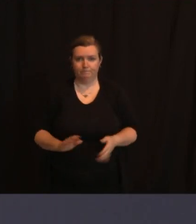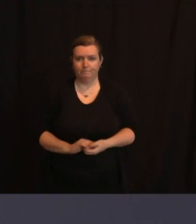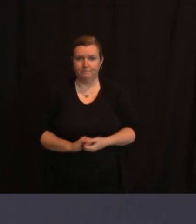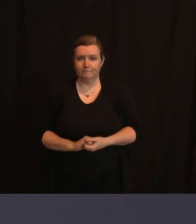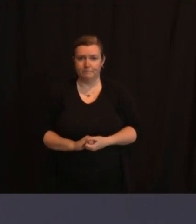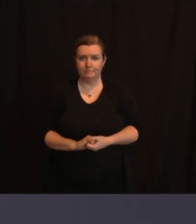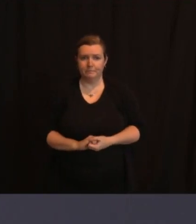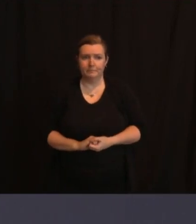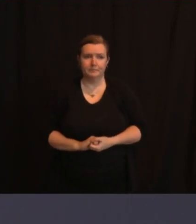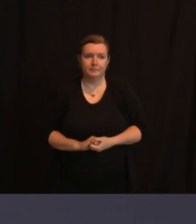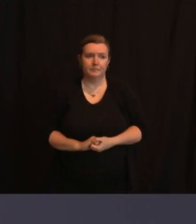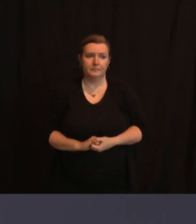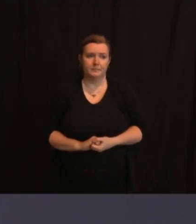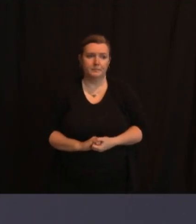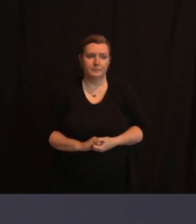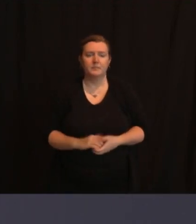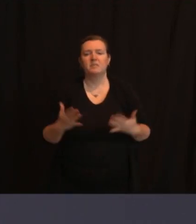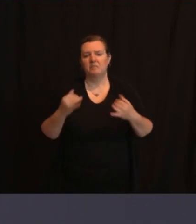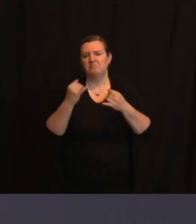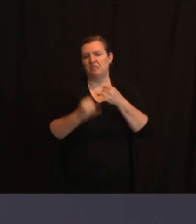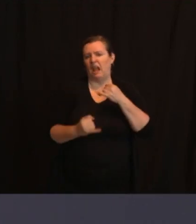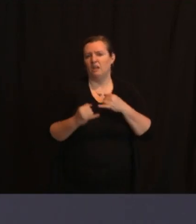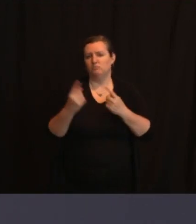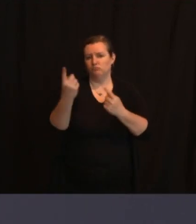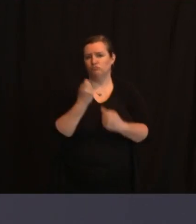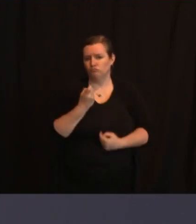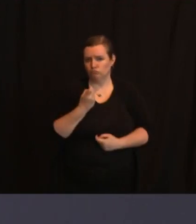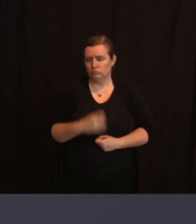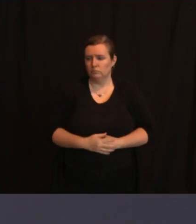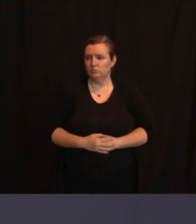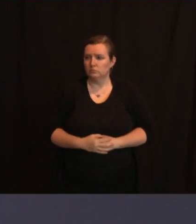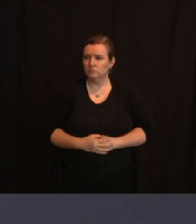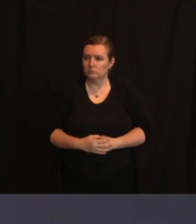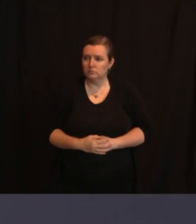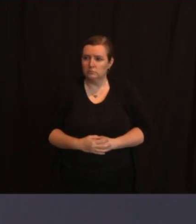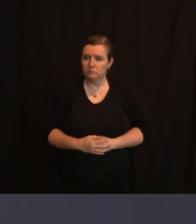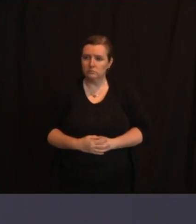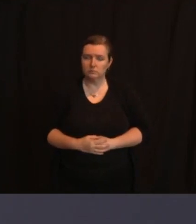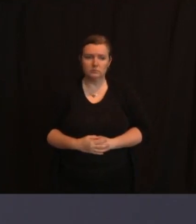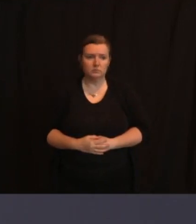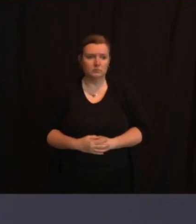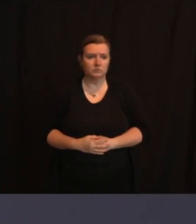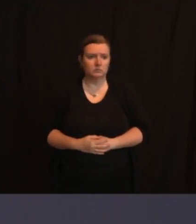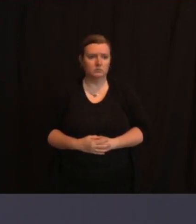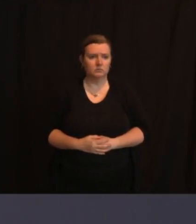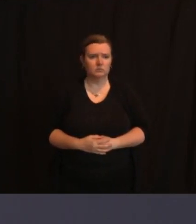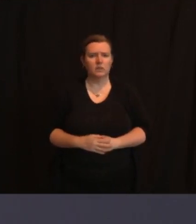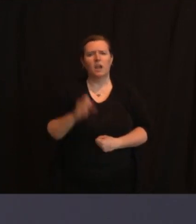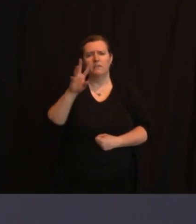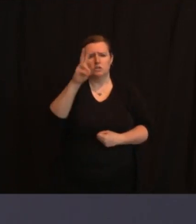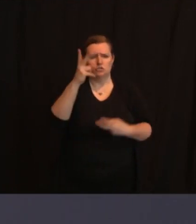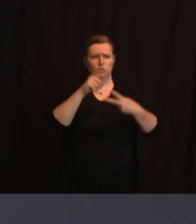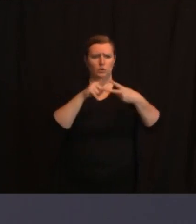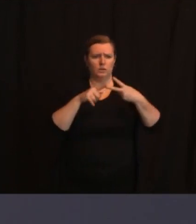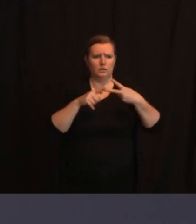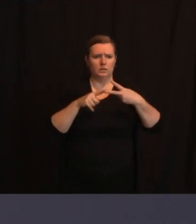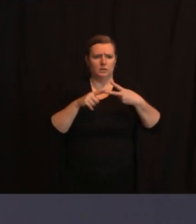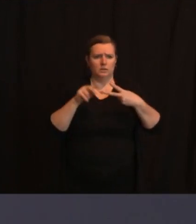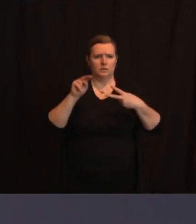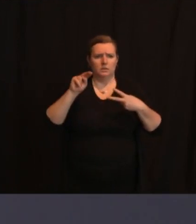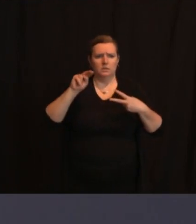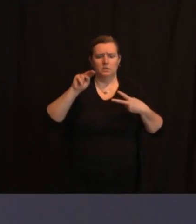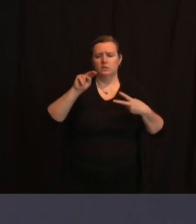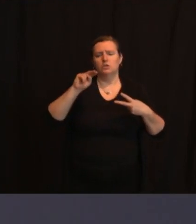afternoon. Thanks. I have two questions. First, from Daniel Munoz of NJ Biz. Governor, you mentioned that